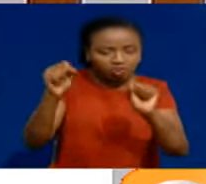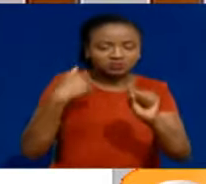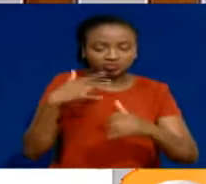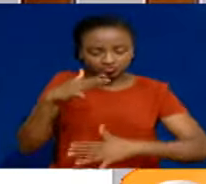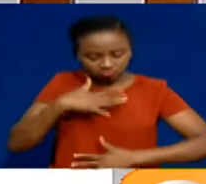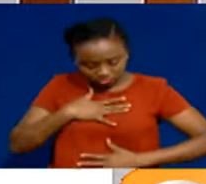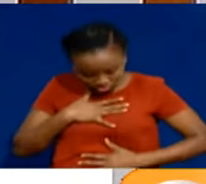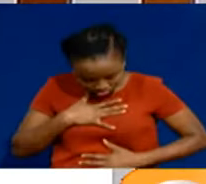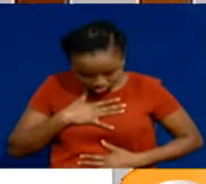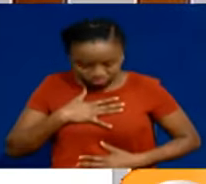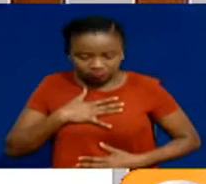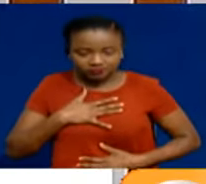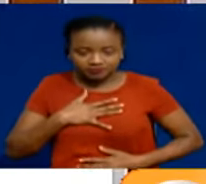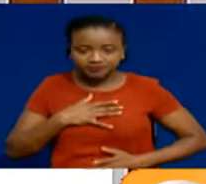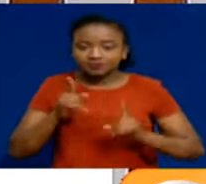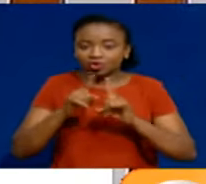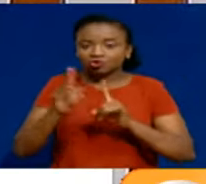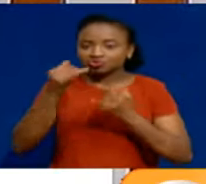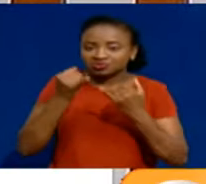Don't try to undo your boss.